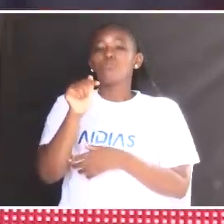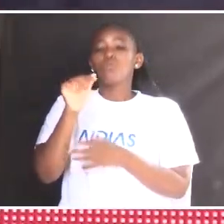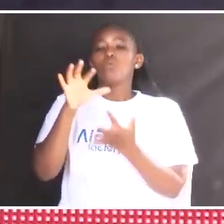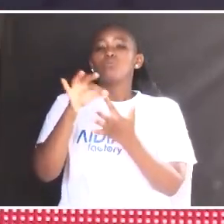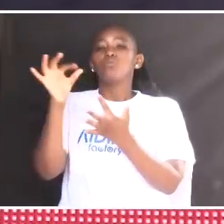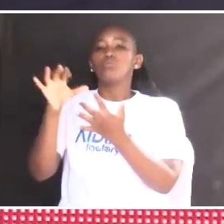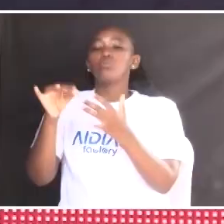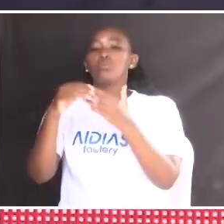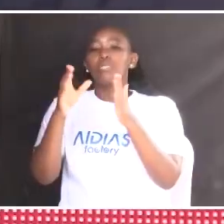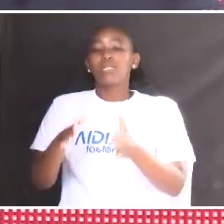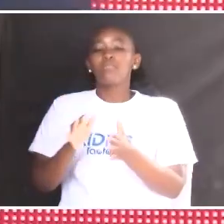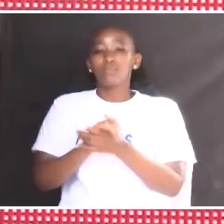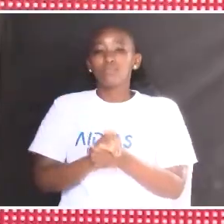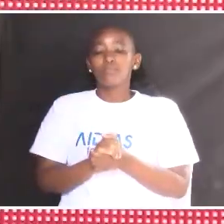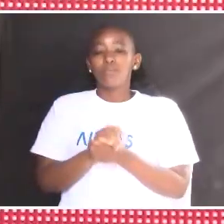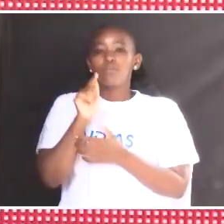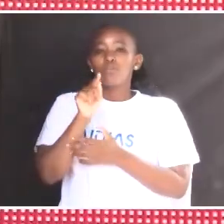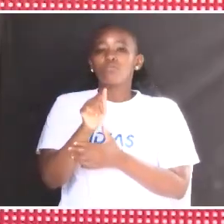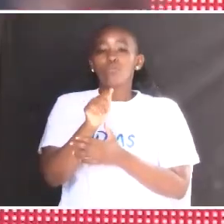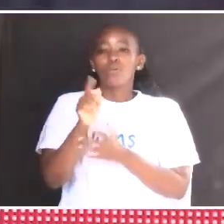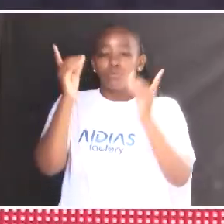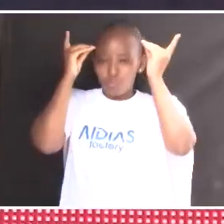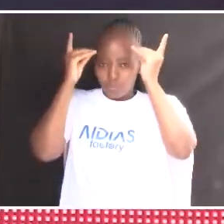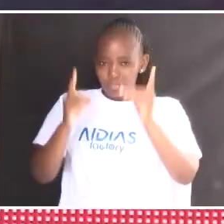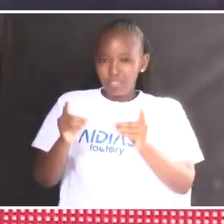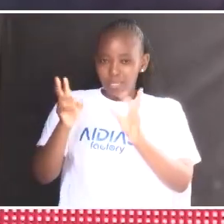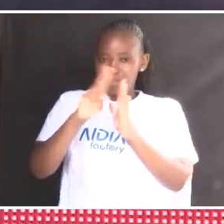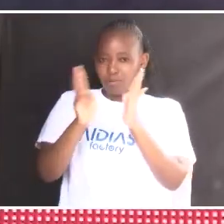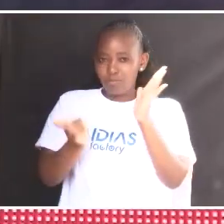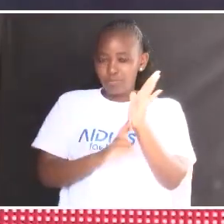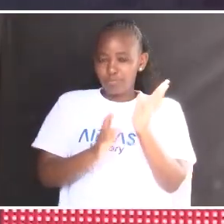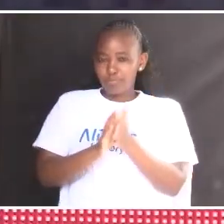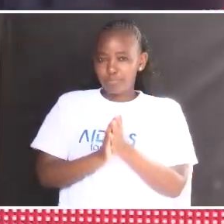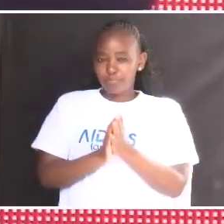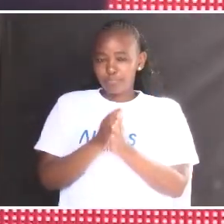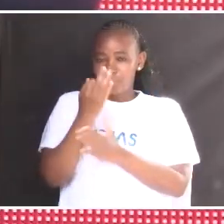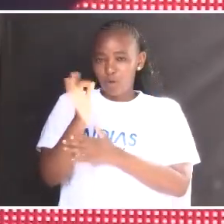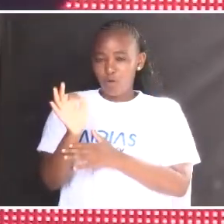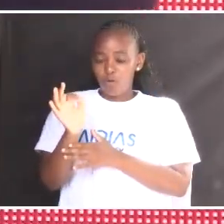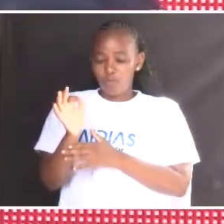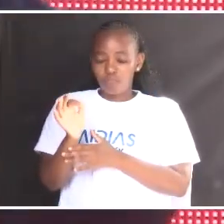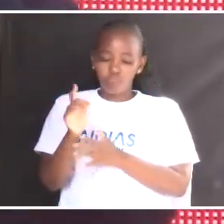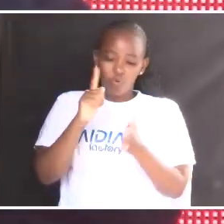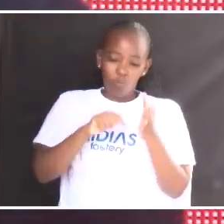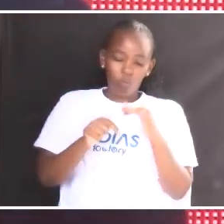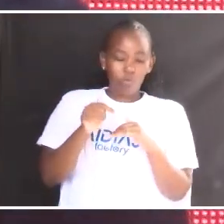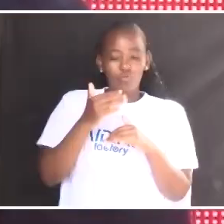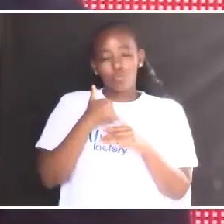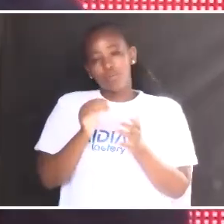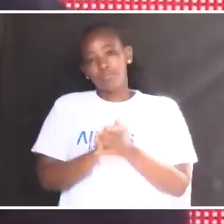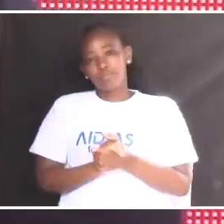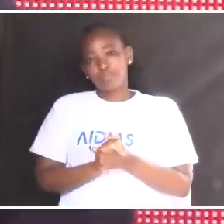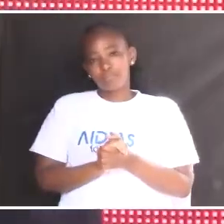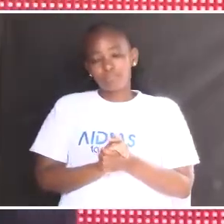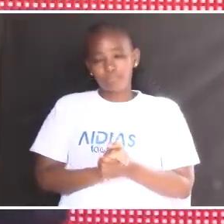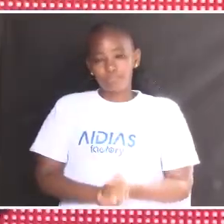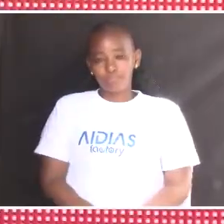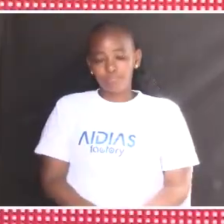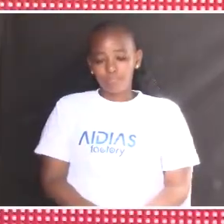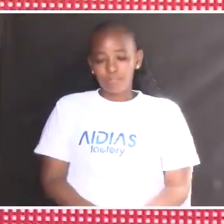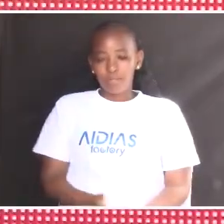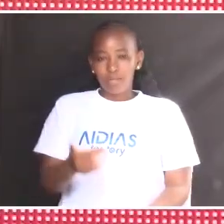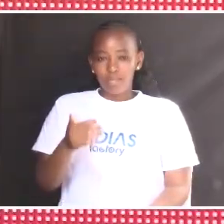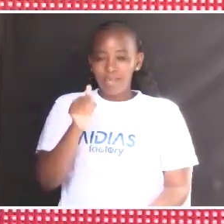mnachagua hao leaders. Ni nyinyi mna decides the rules of the game for those organizations. So they